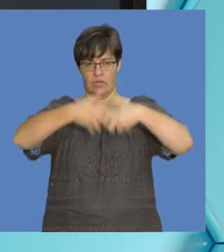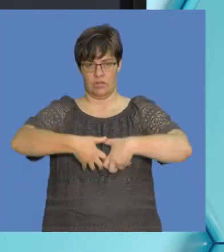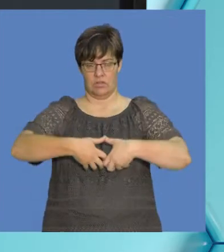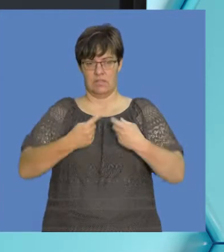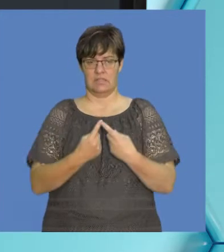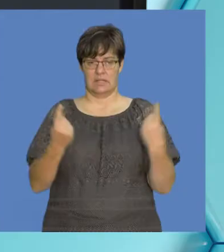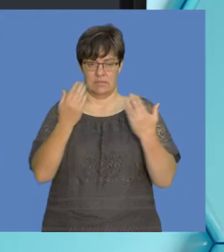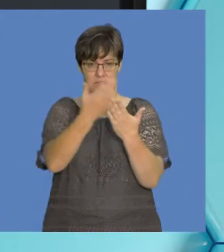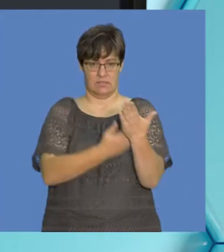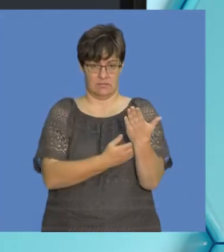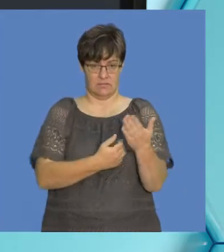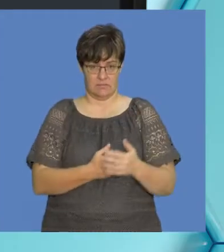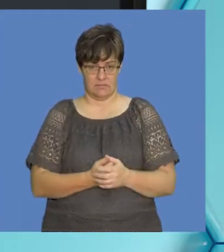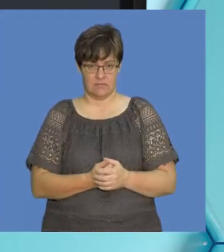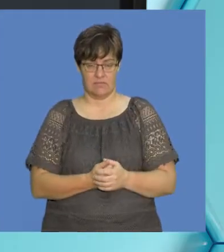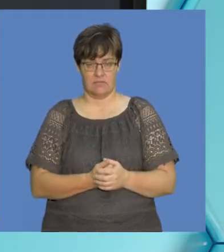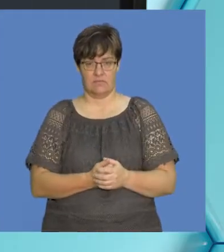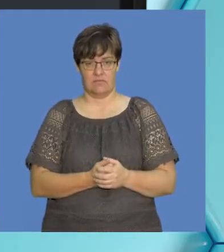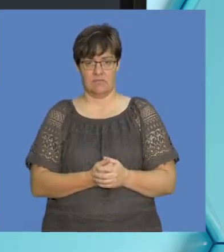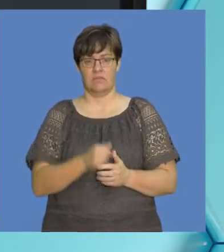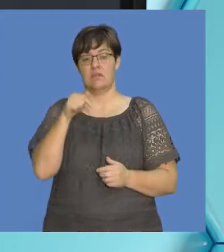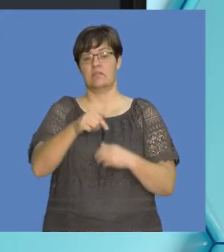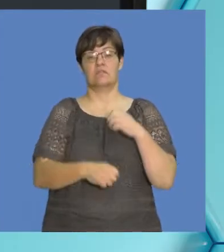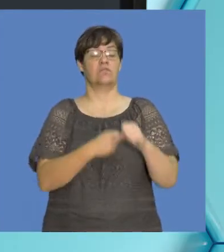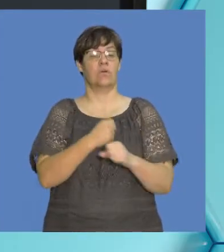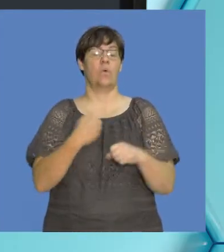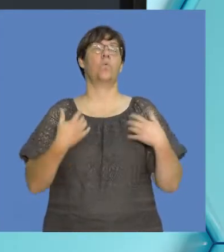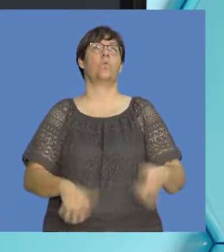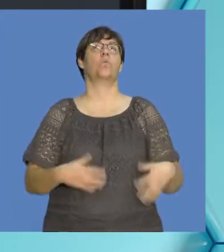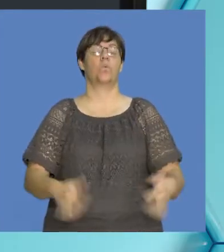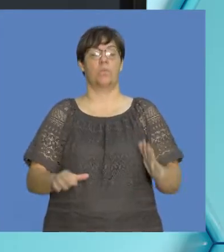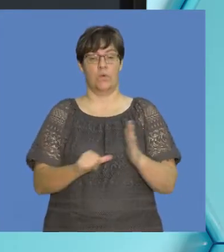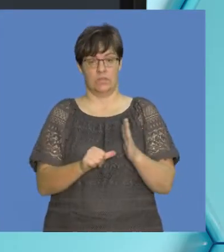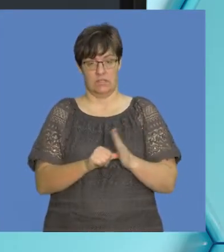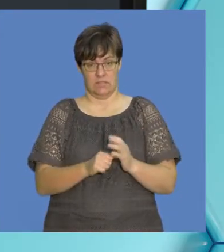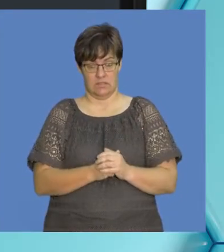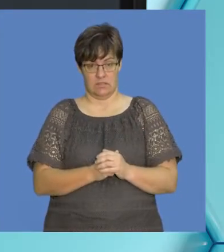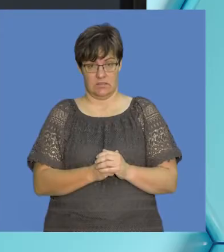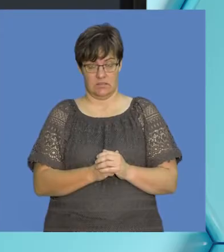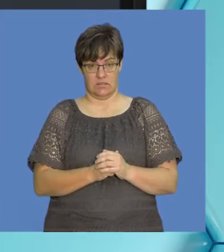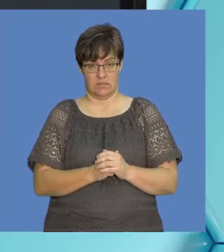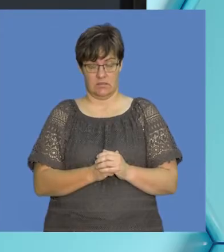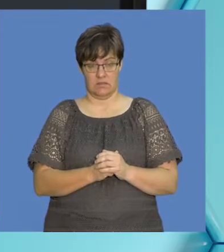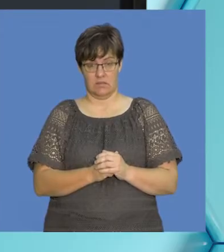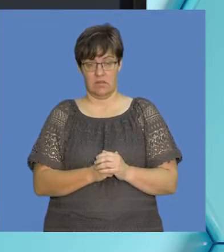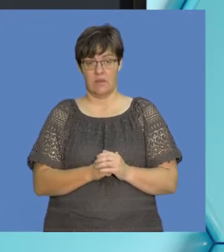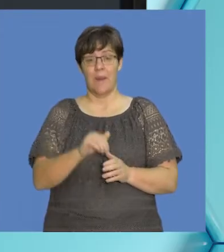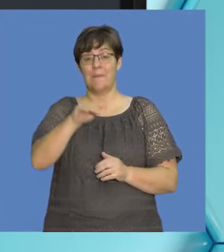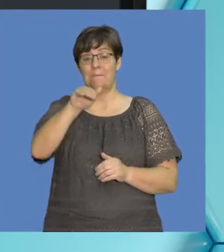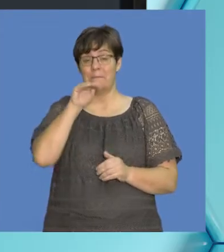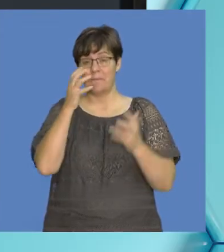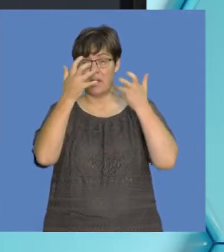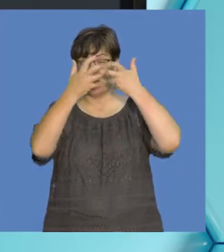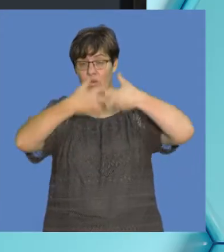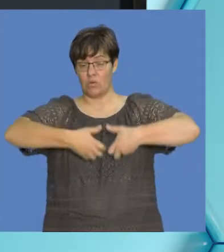reconciliation statement. Right. Now this here is critical. A bank reconciliation